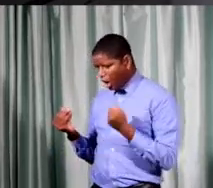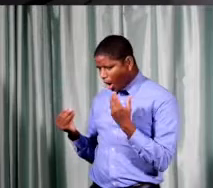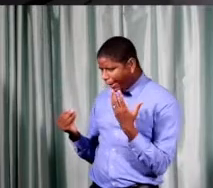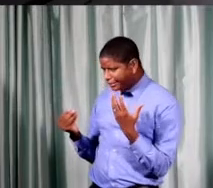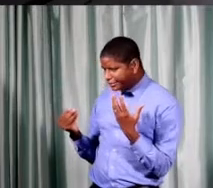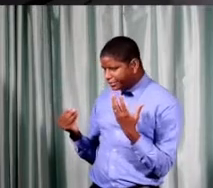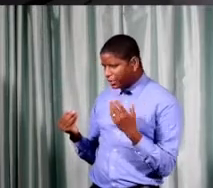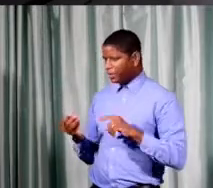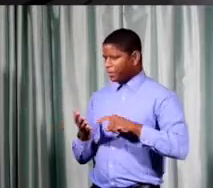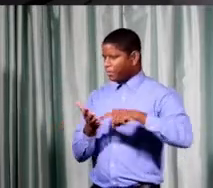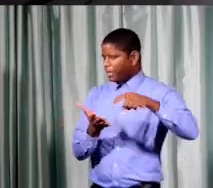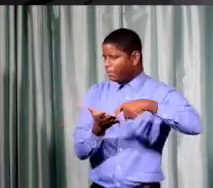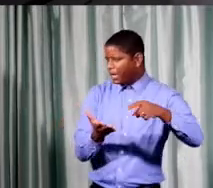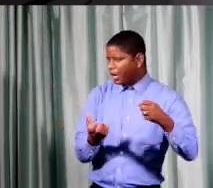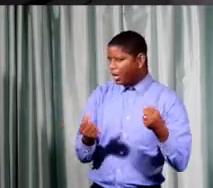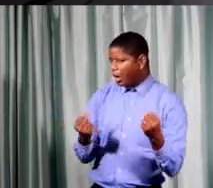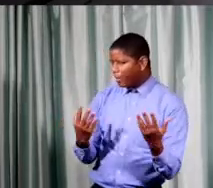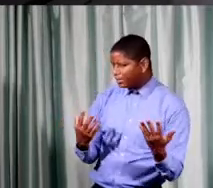cash.